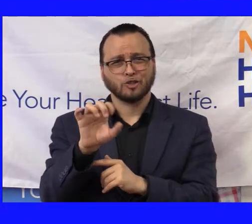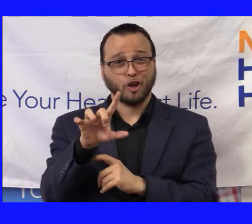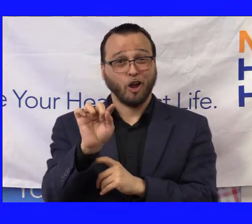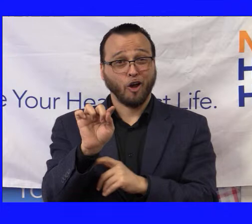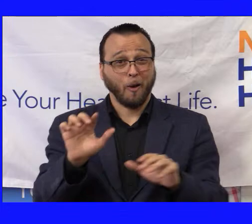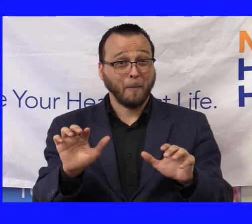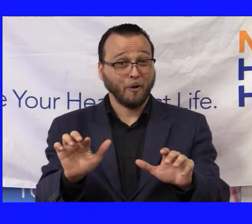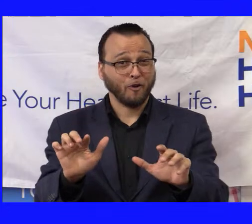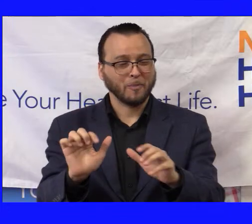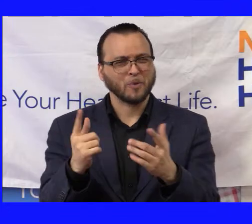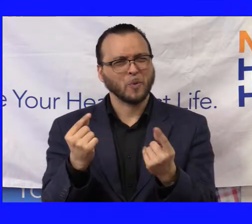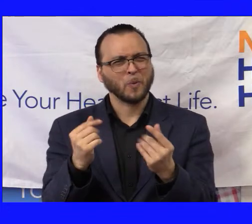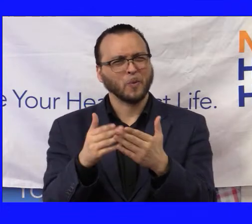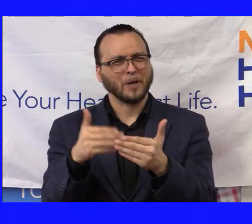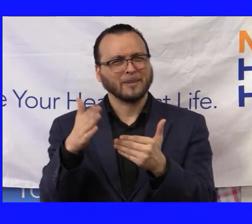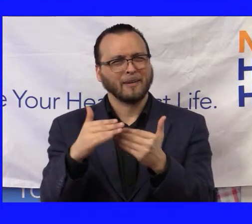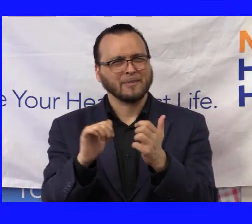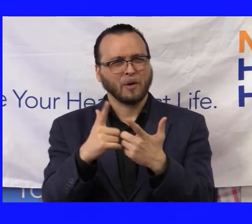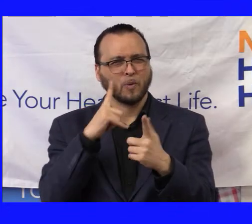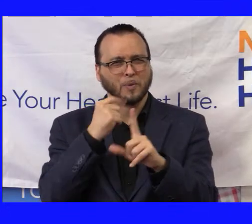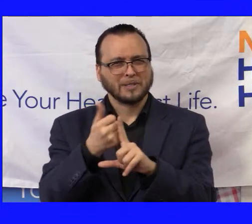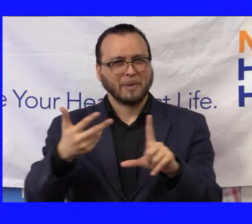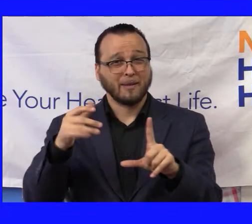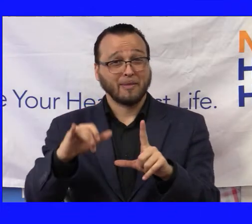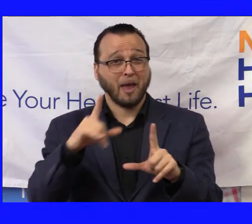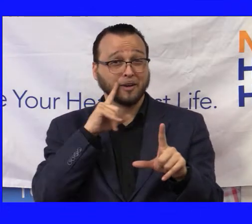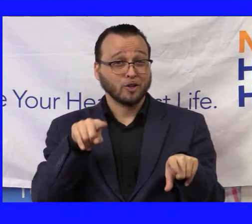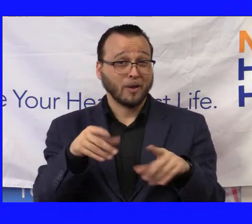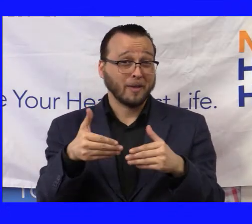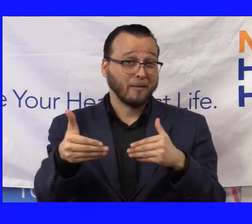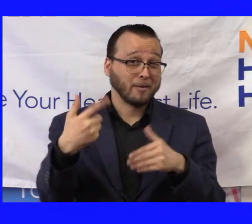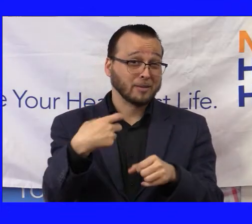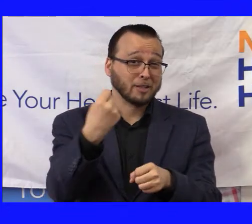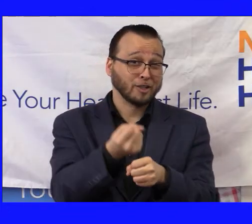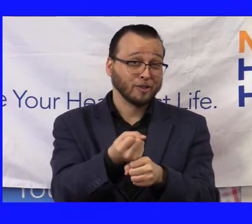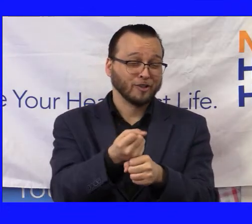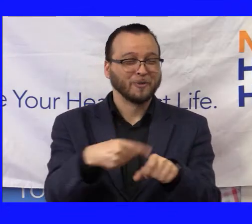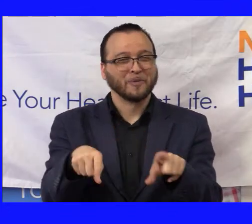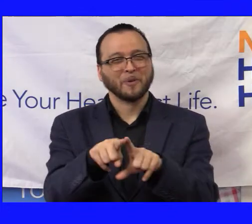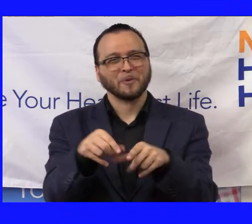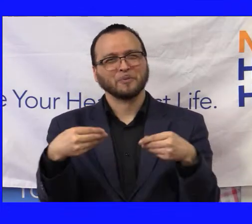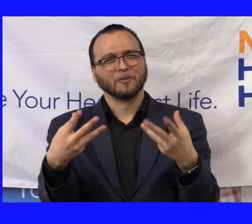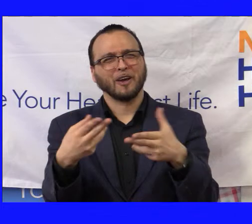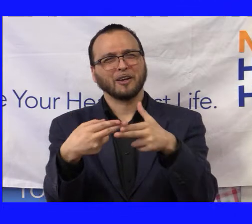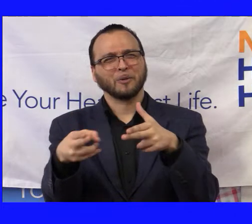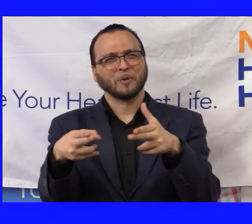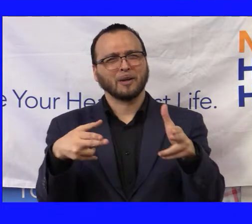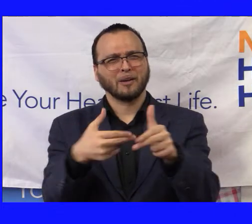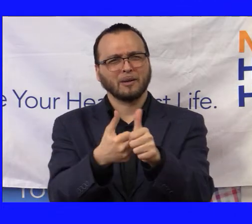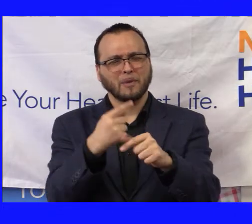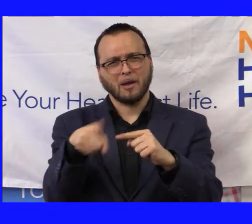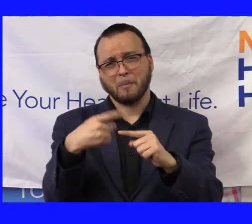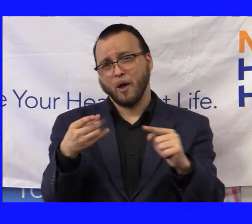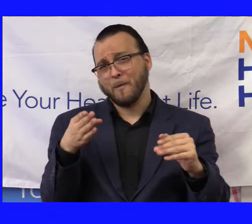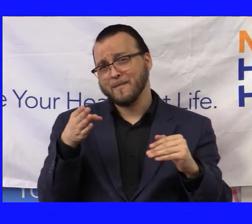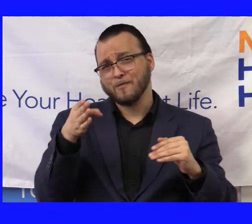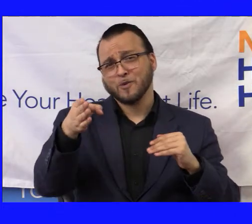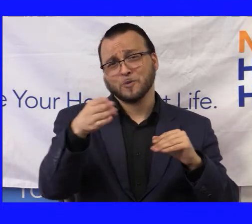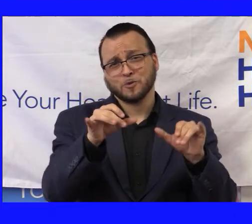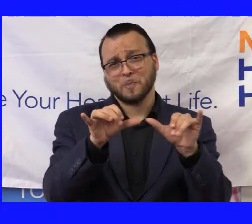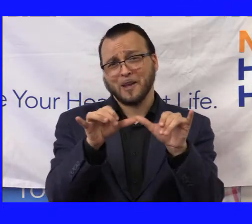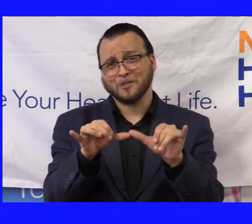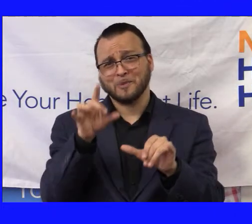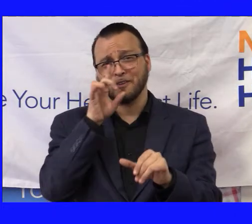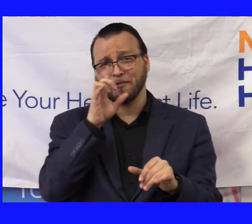on how we're going to be expanding that over the course of the coming year, and then to give a quick update on forthcoming